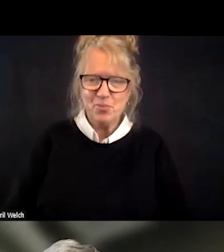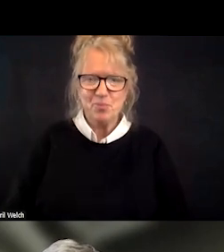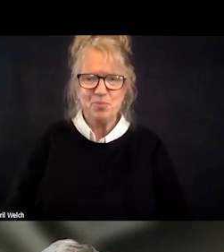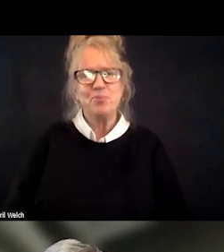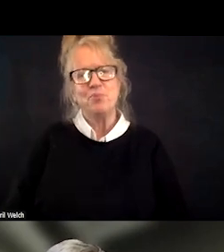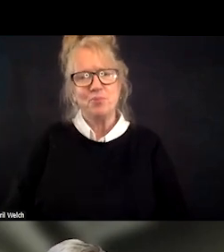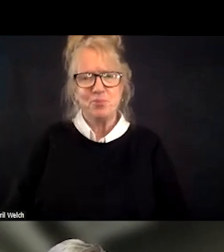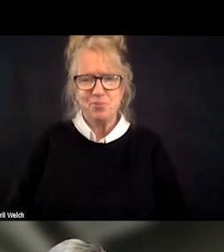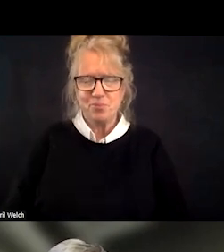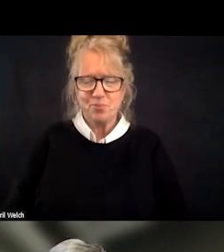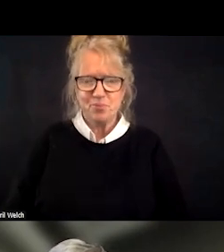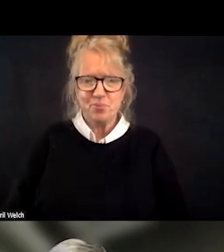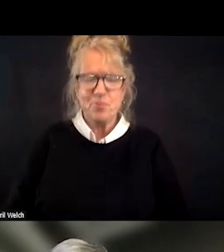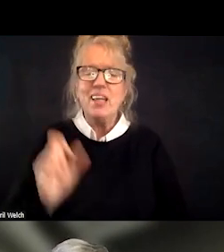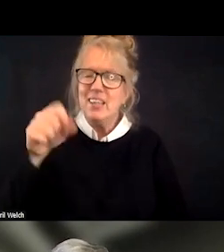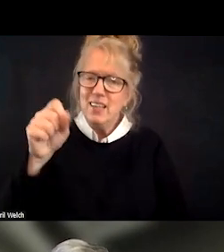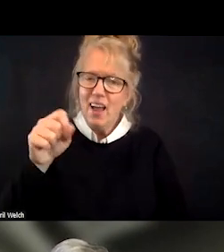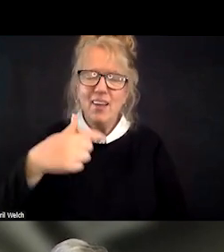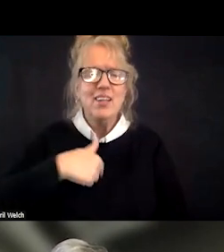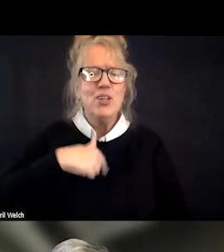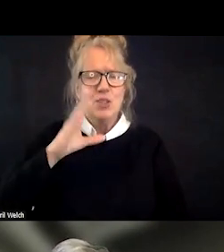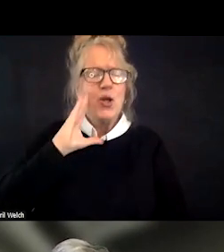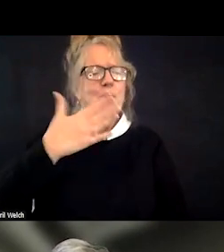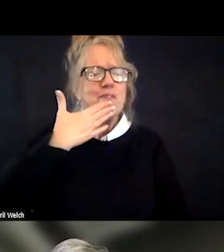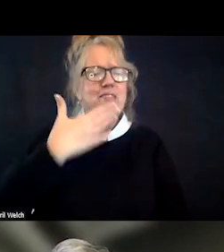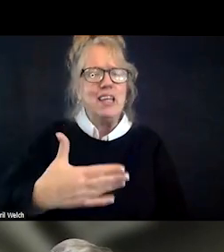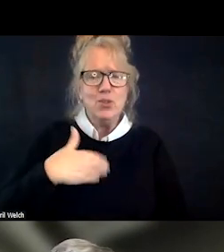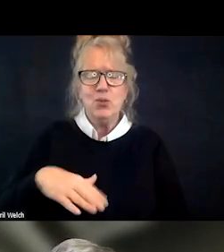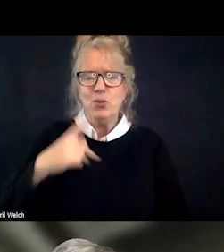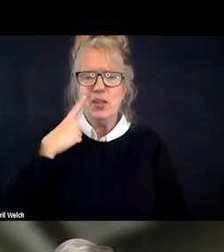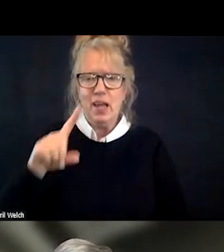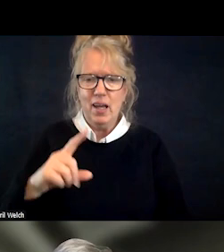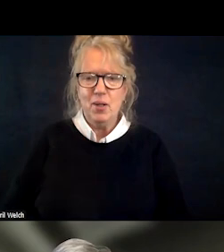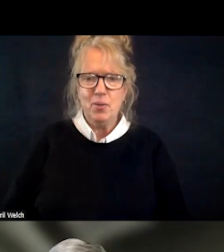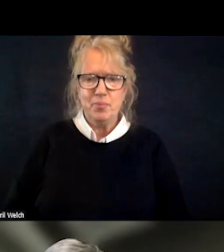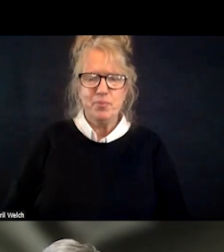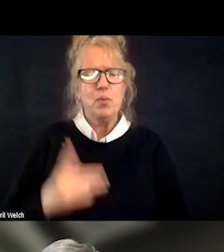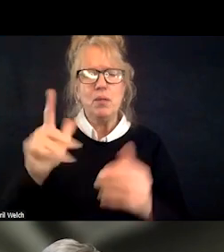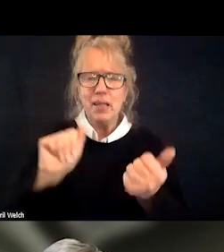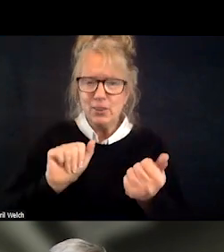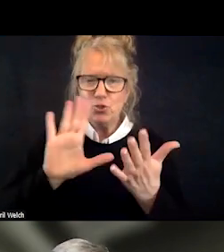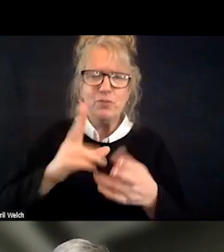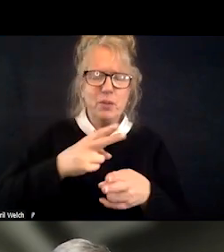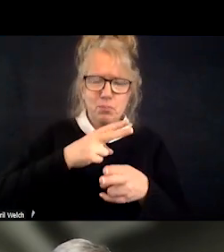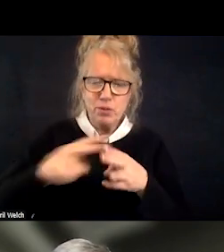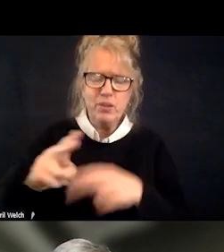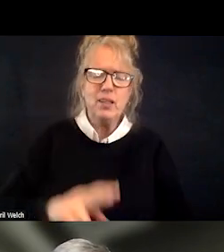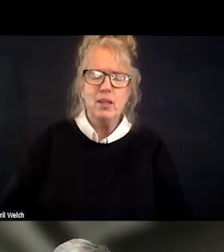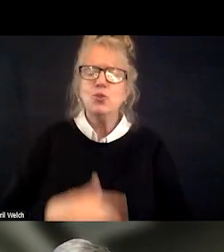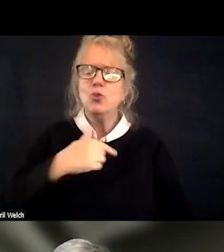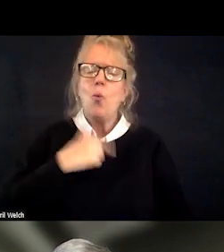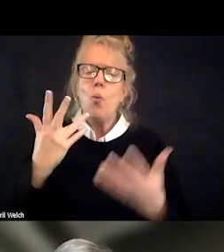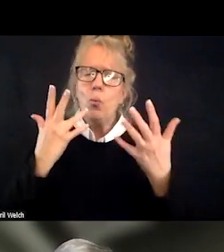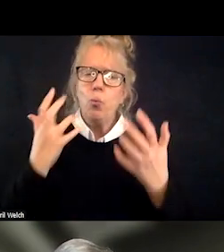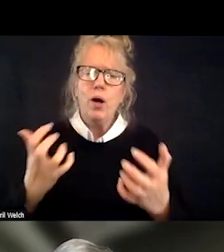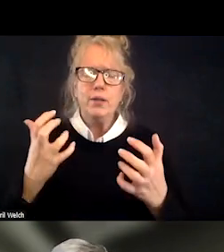Go. Yeah. So thank you, Richard, for the opportunity to address this briefly. Yeah, I wanted to